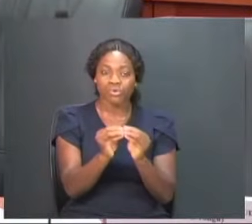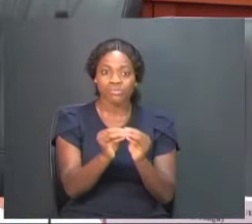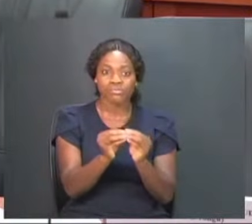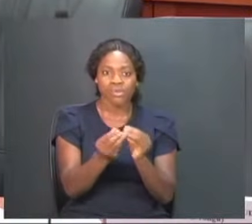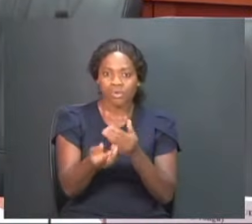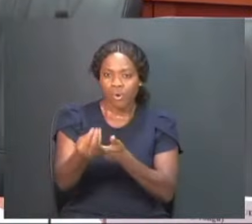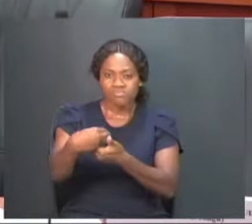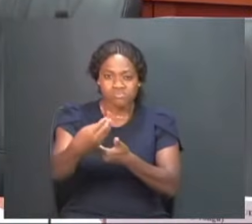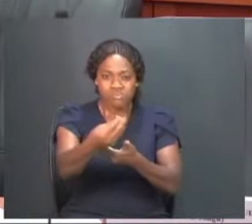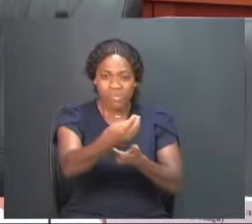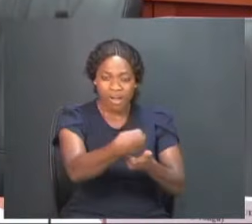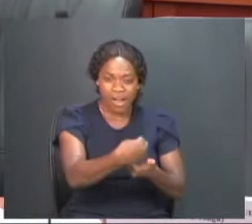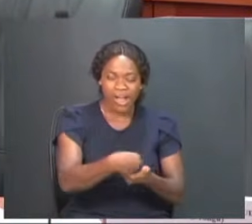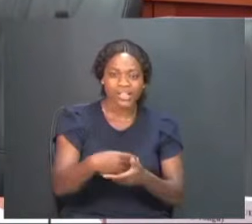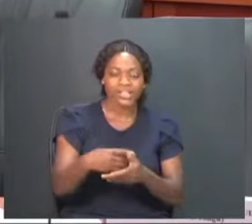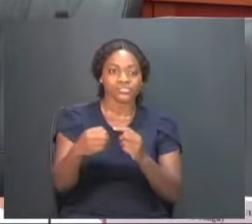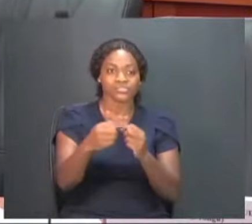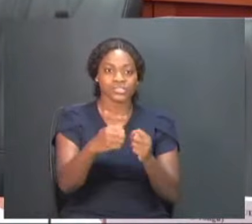together.